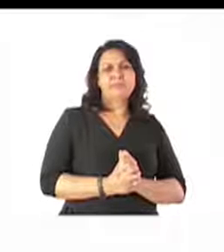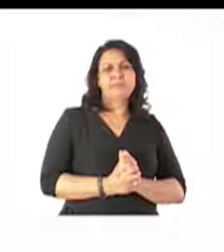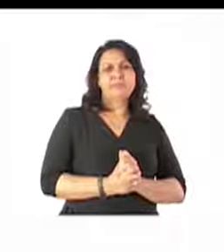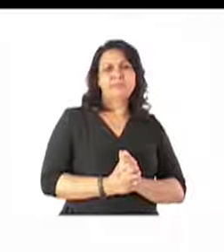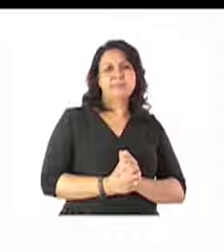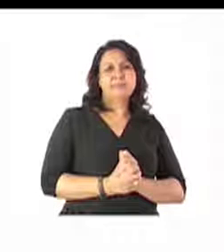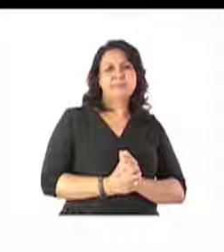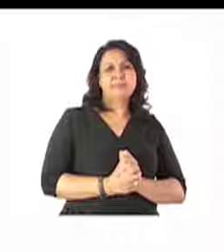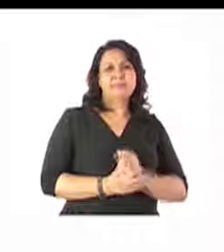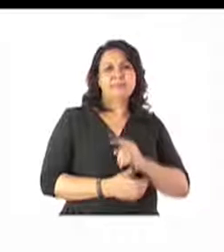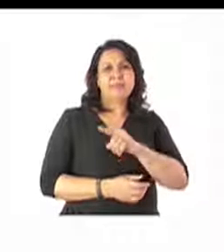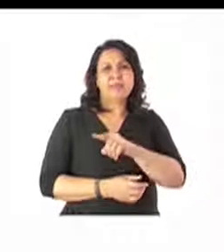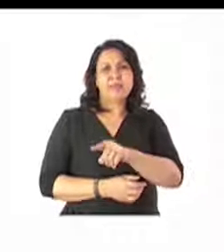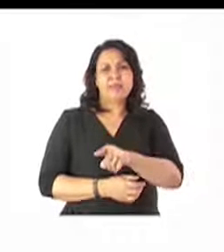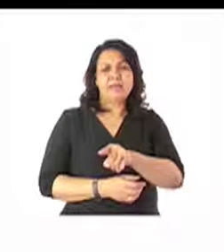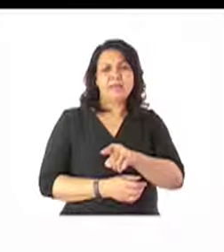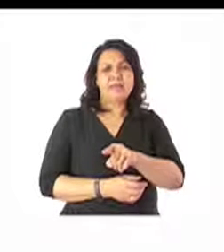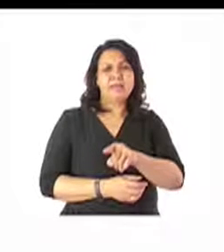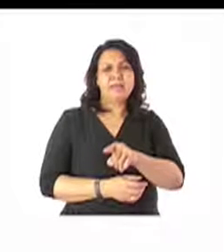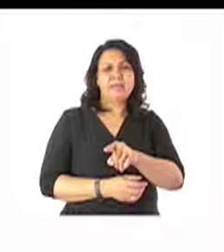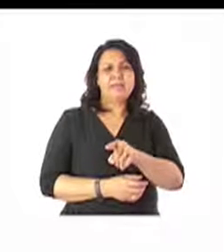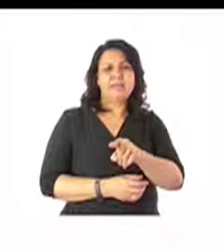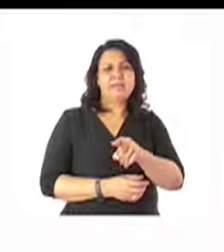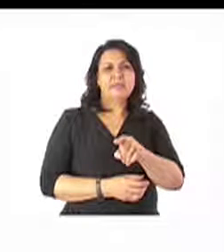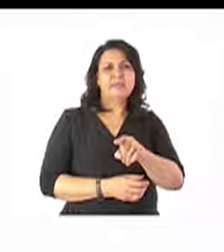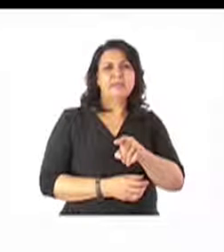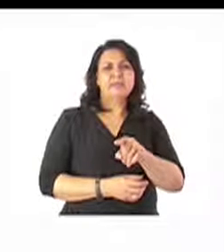The second one, if you say it,